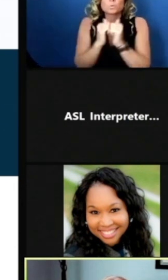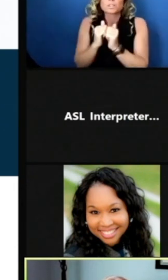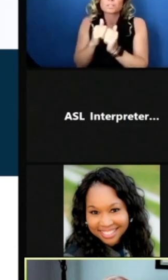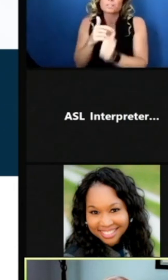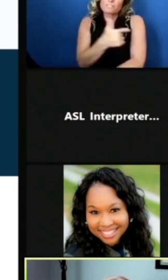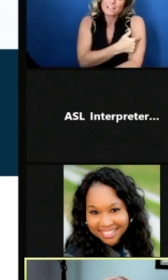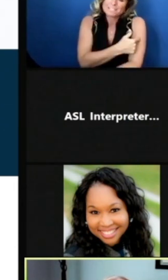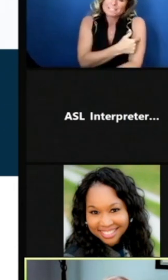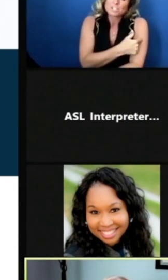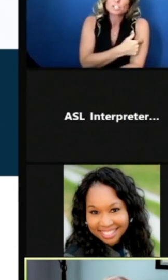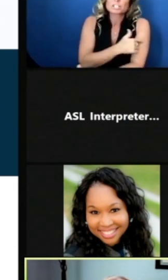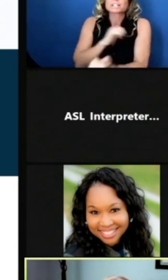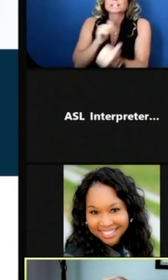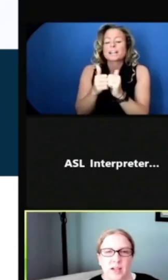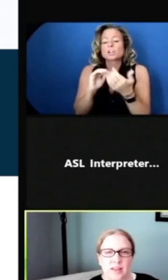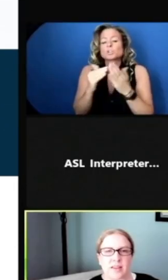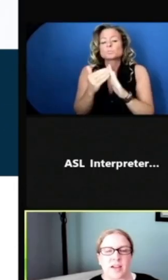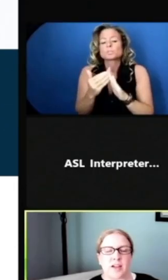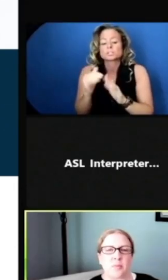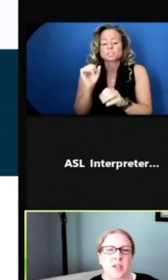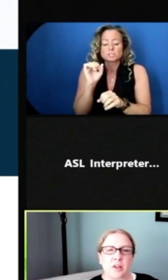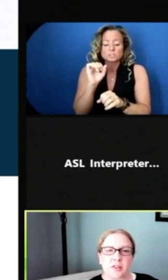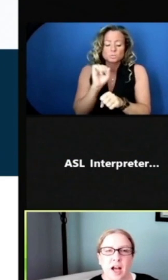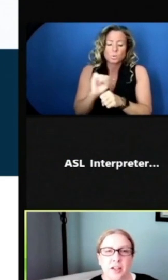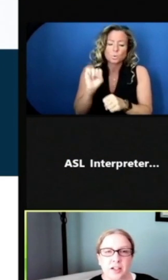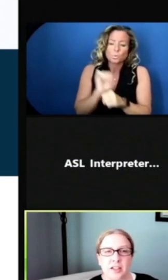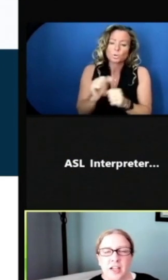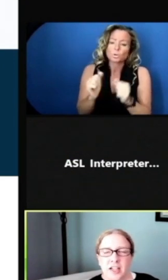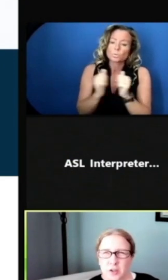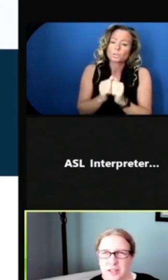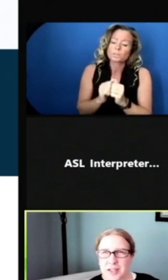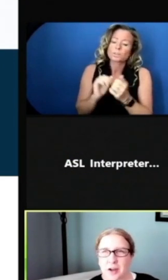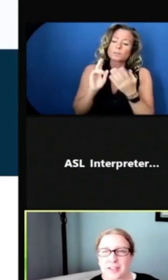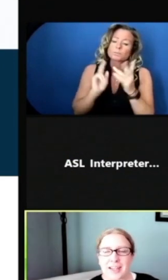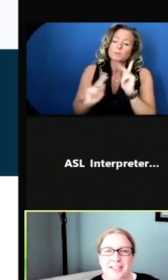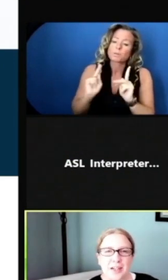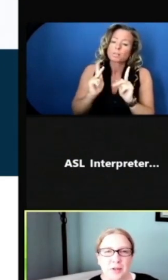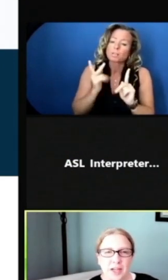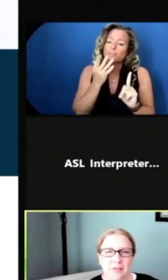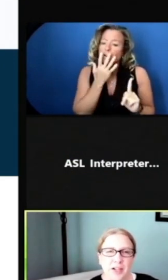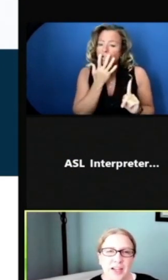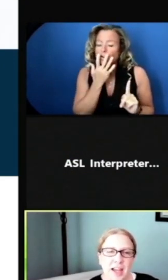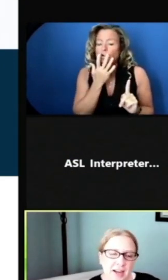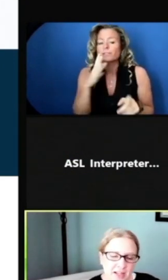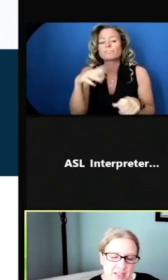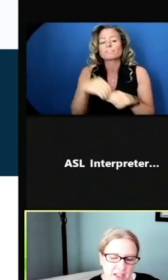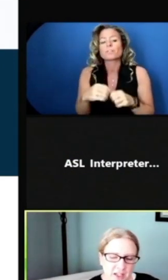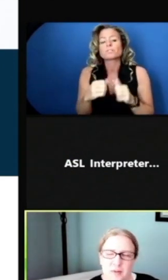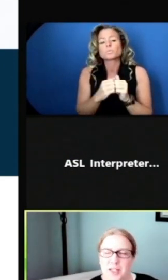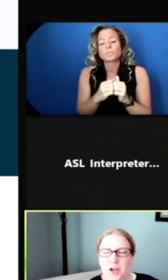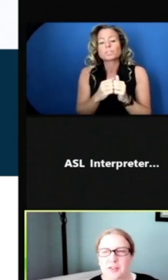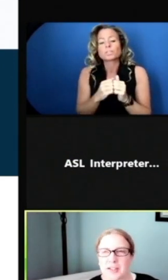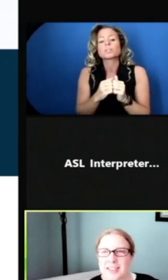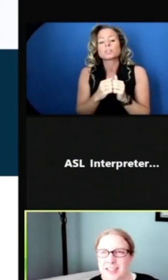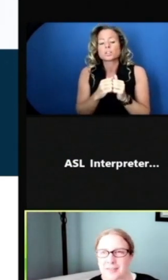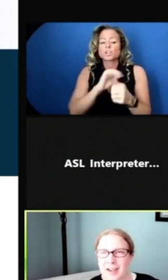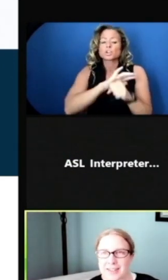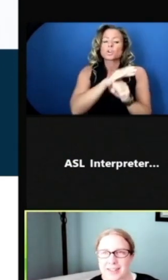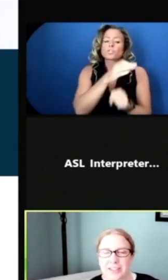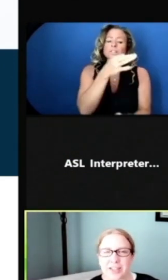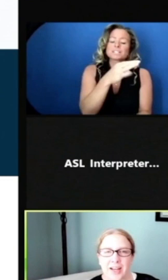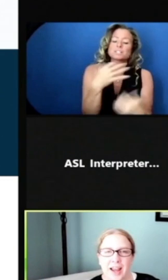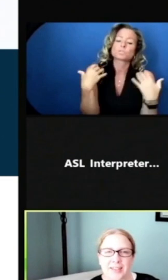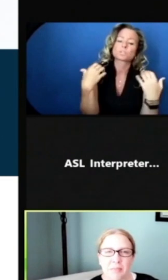how communities can really work with people of color towards COVID-19 recovery and to use